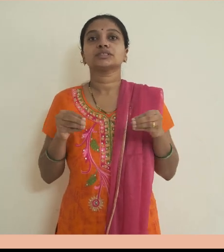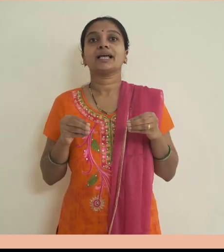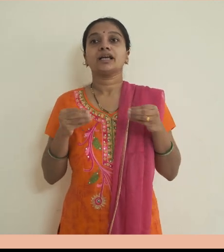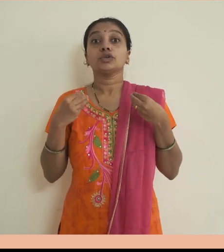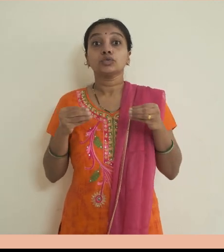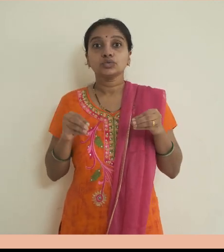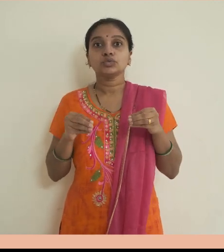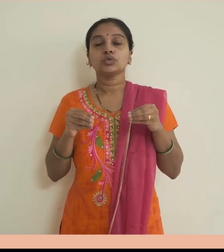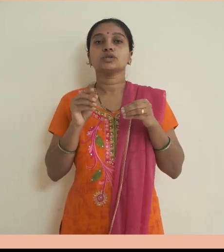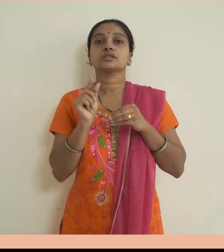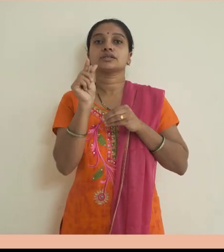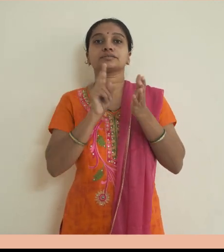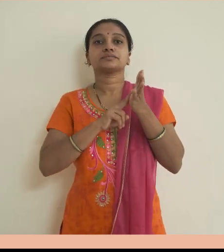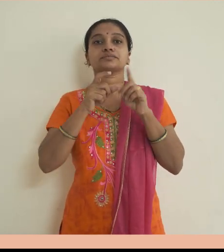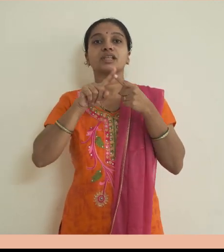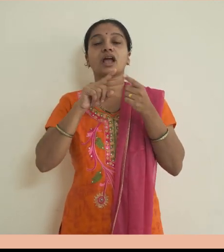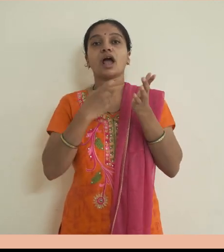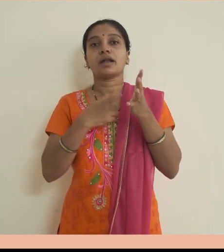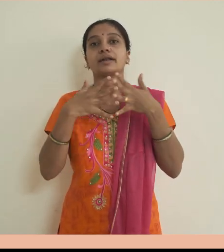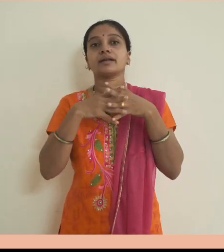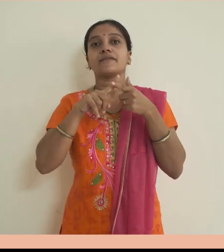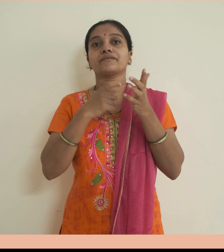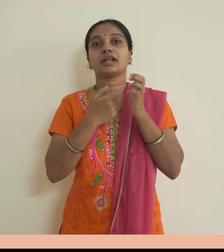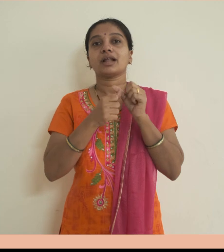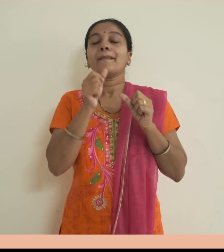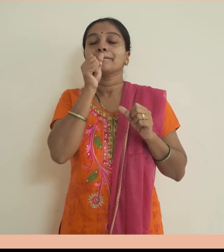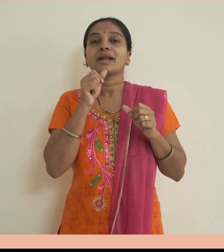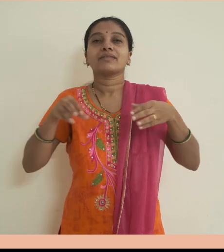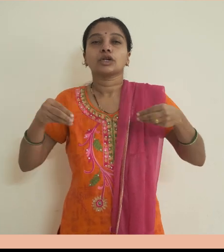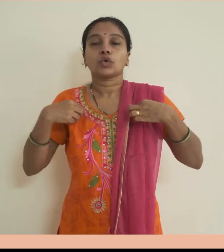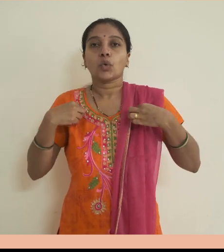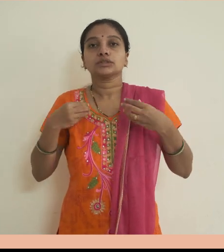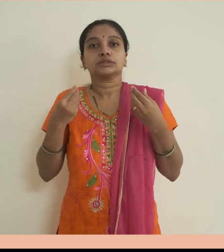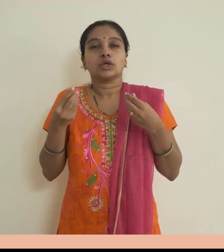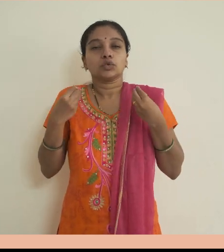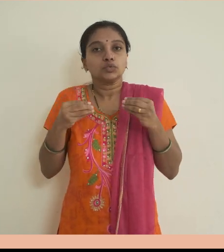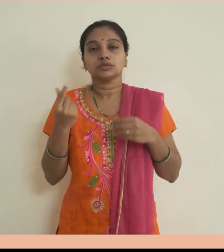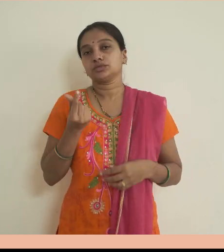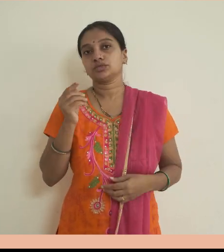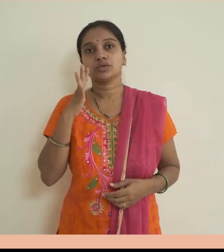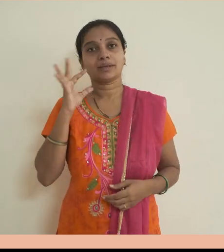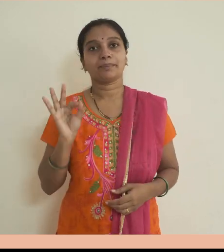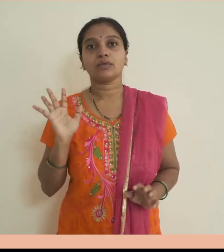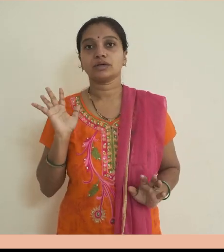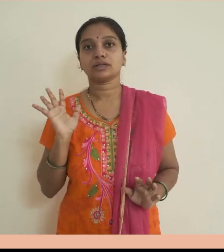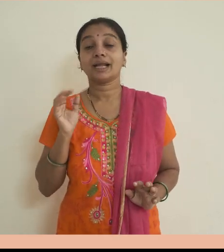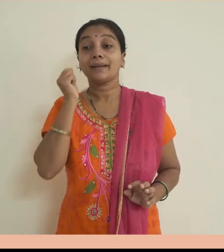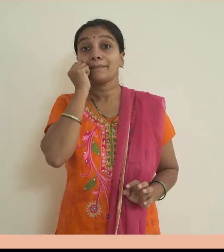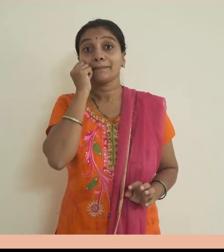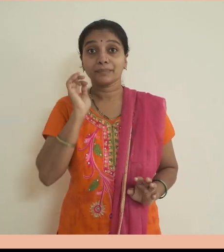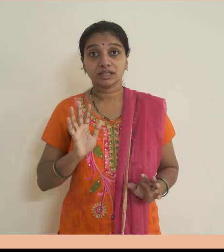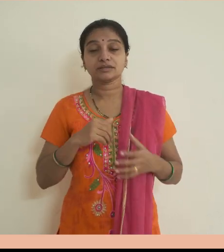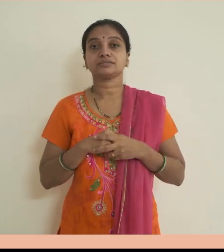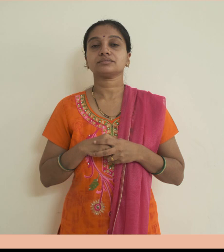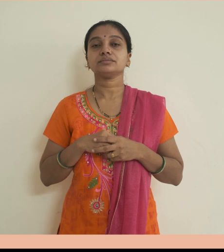wear loose-fitting clothes and clean cotton underwear to prevent causing moisture. The loss of